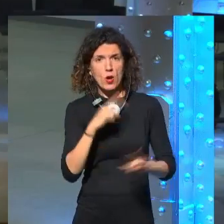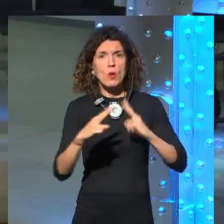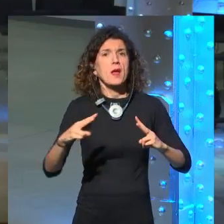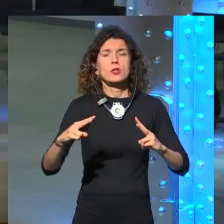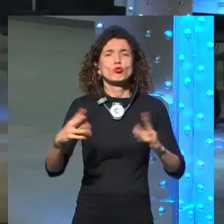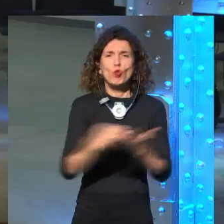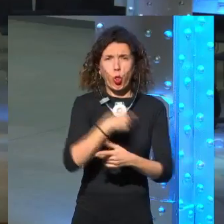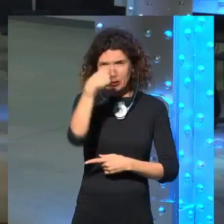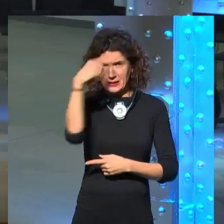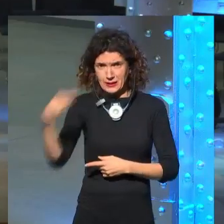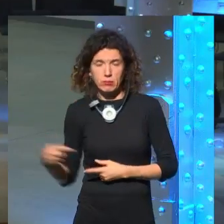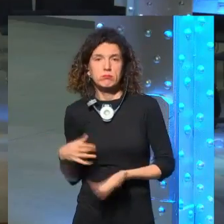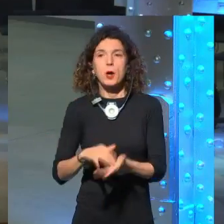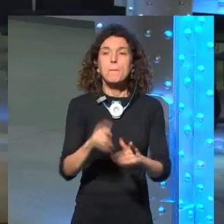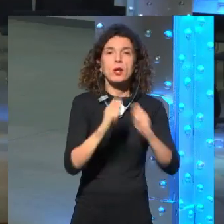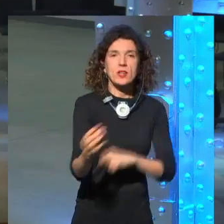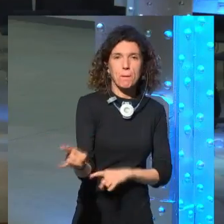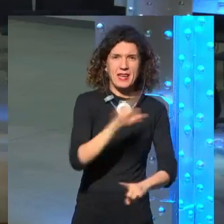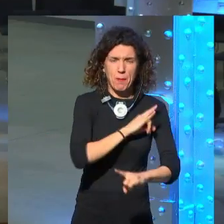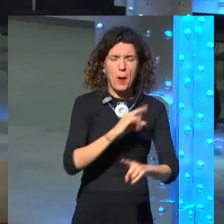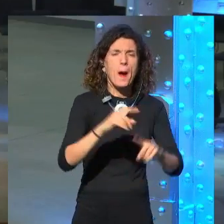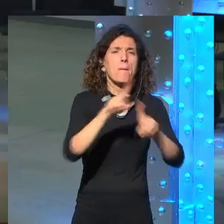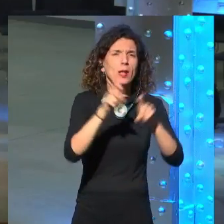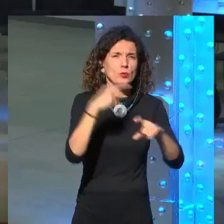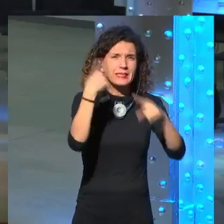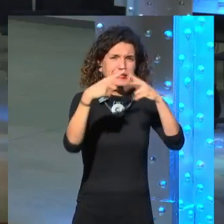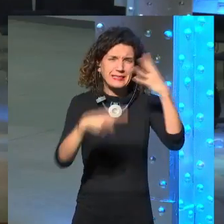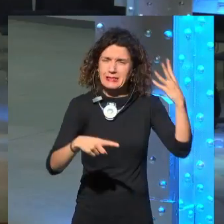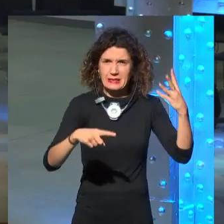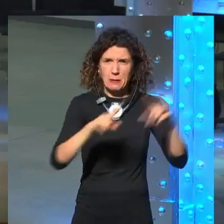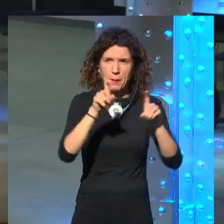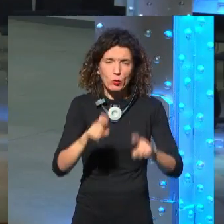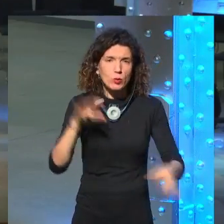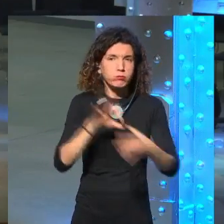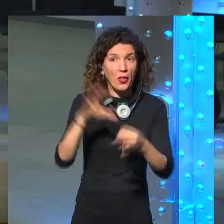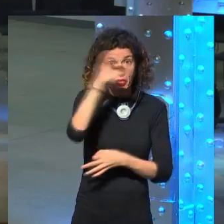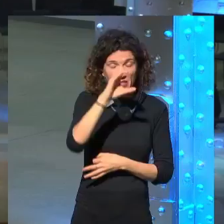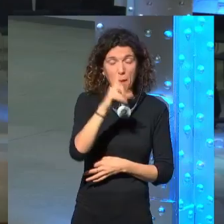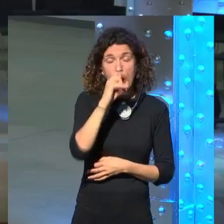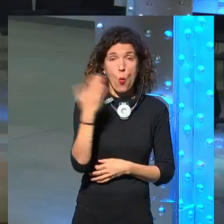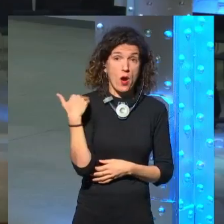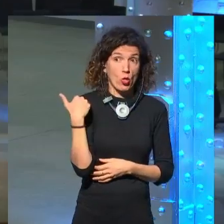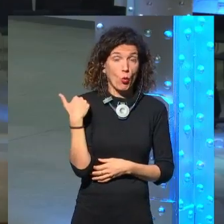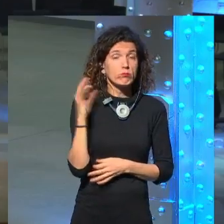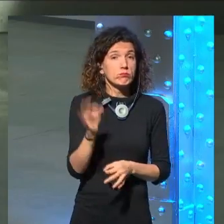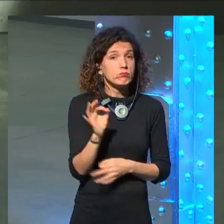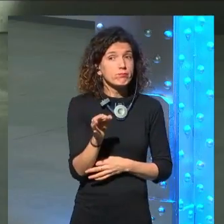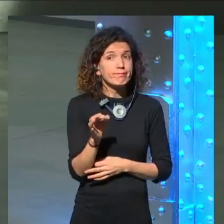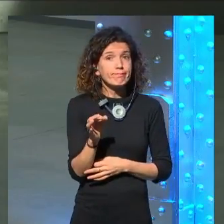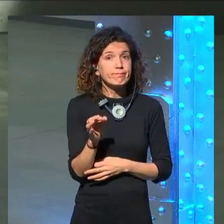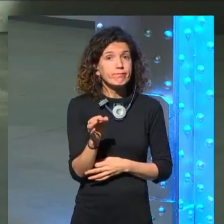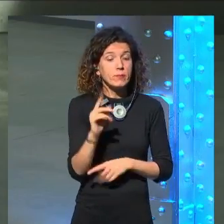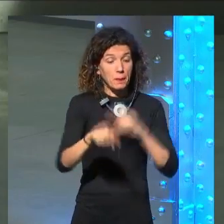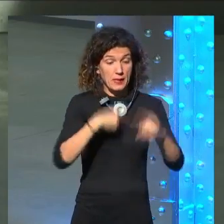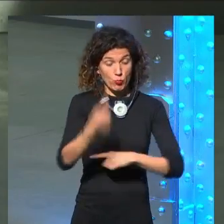journalists phoning me up, asking me just every question about science. And I remember just shortly after I